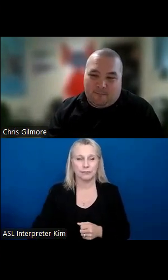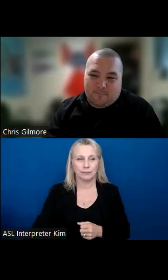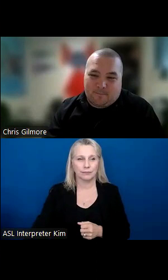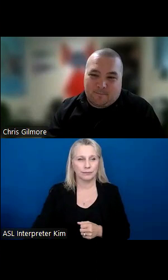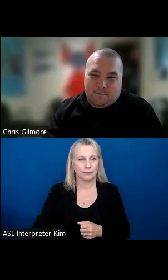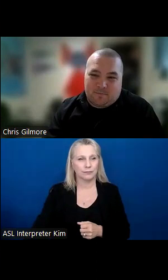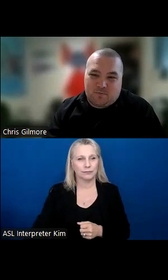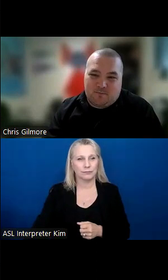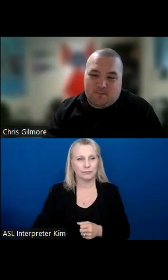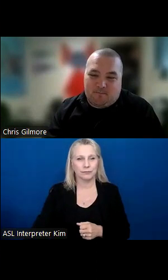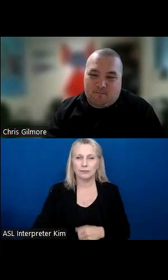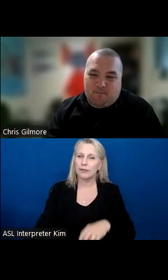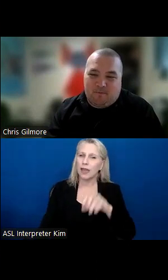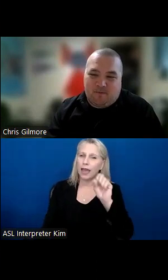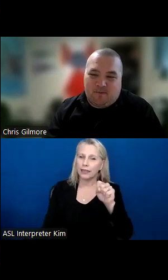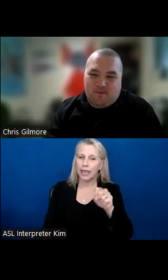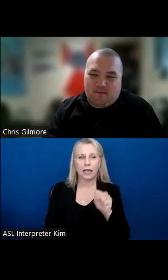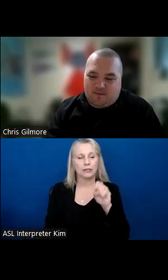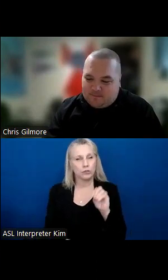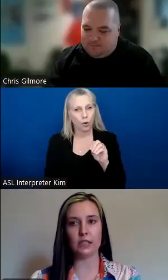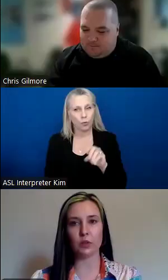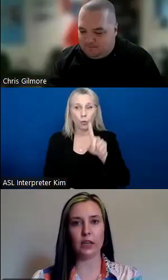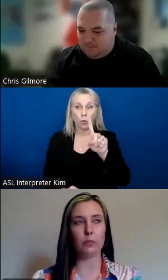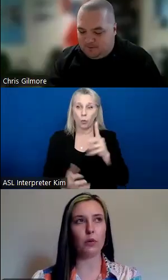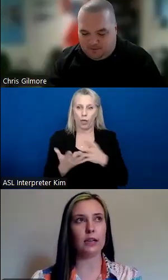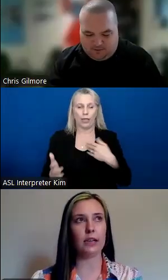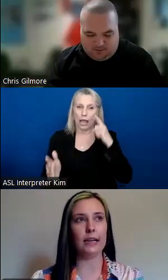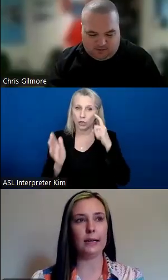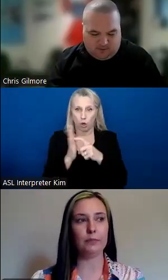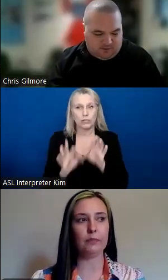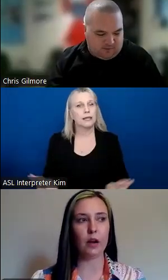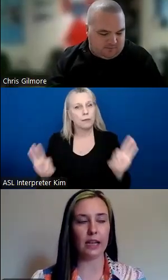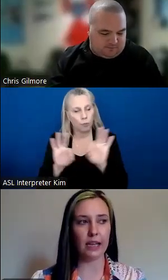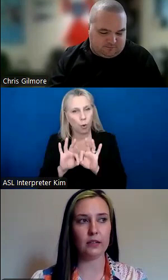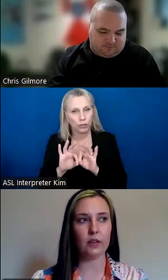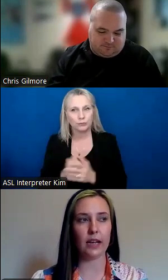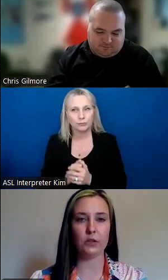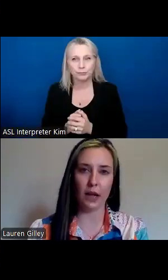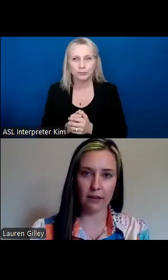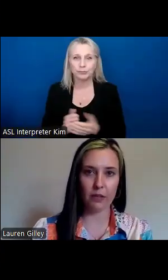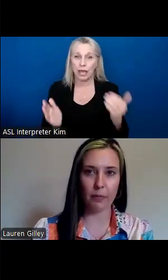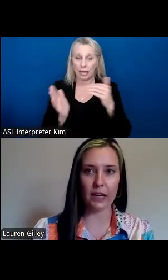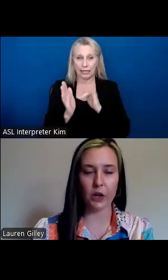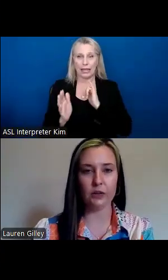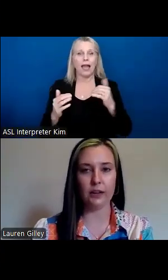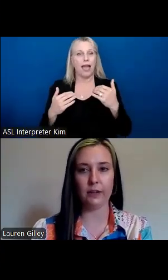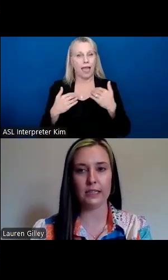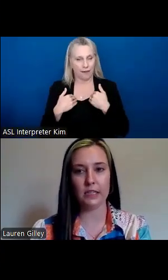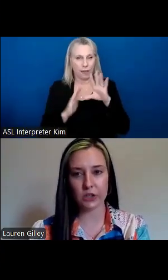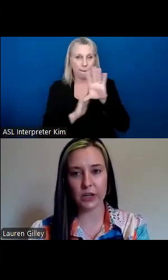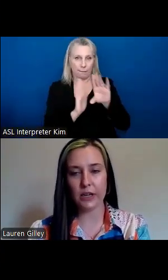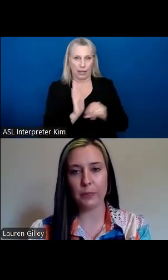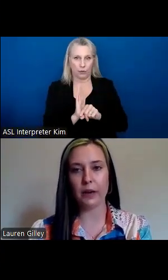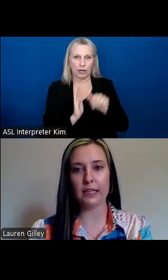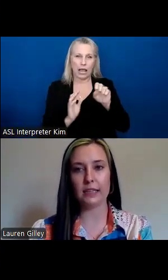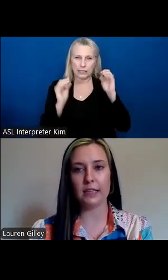Yeah. So one thing that I've noticed is really important. Again, I do have the background of a